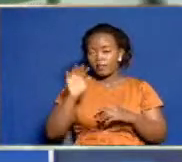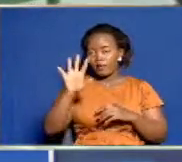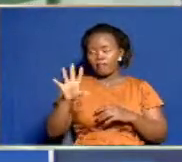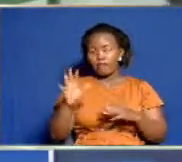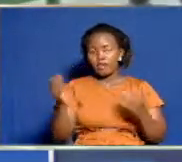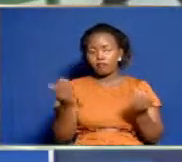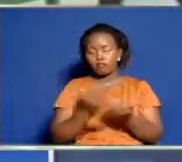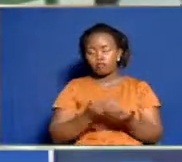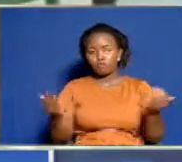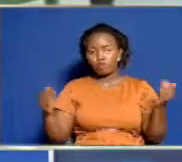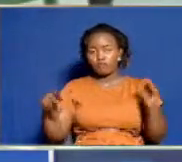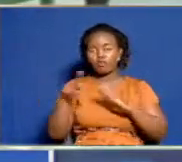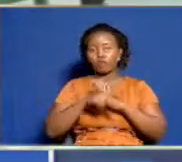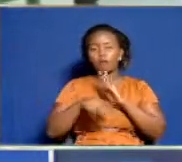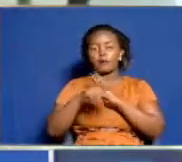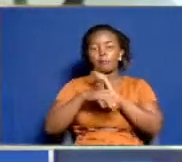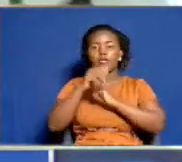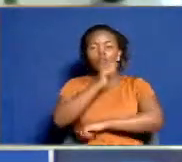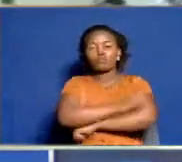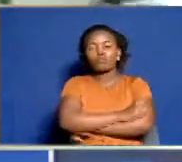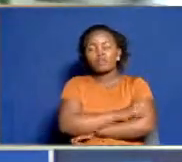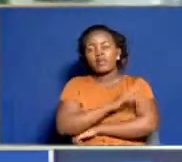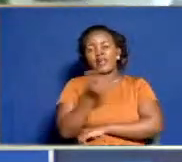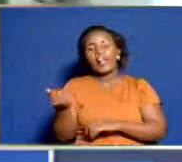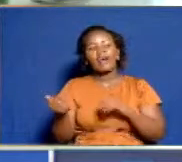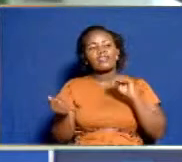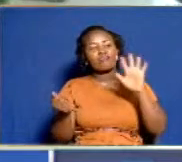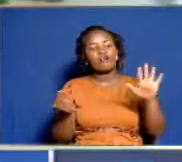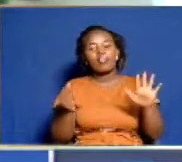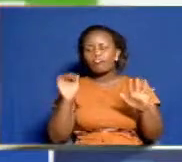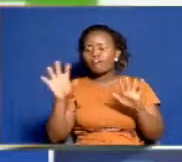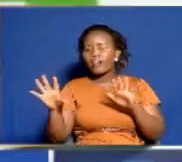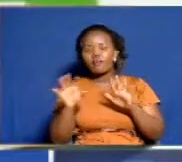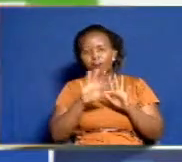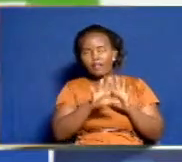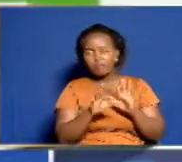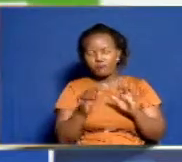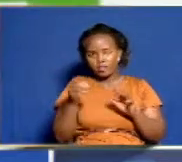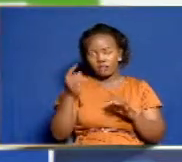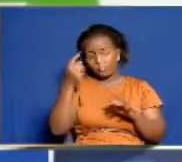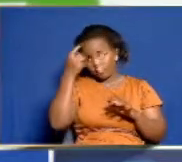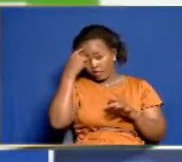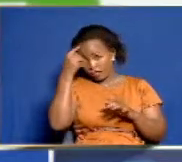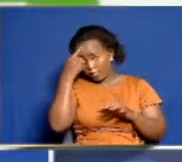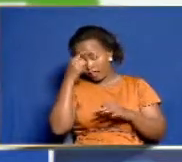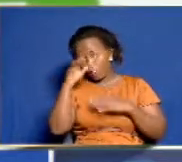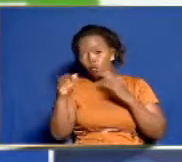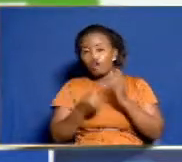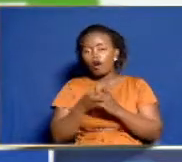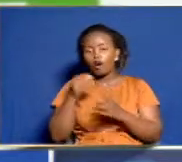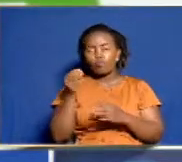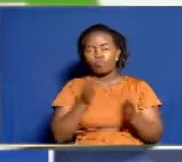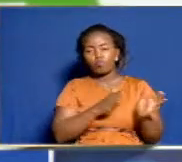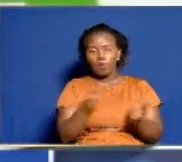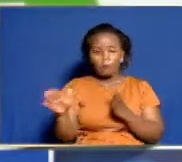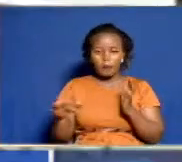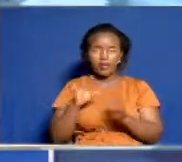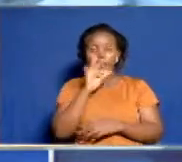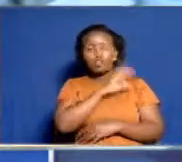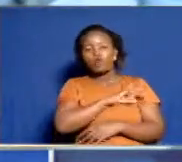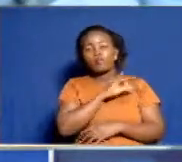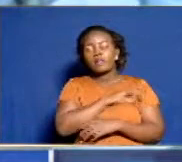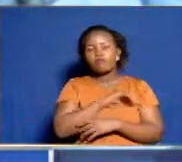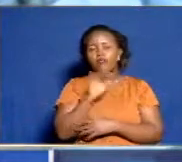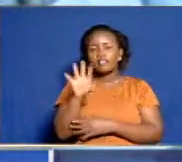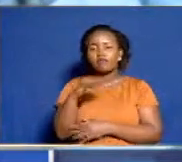Visa Oshawa Primary School, five from St. Joseph's and St. Monica Kitale, will be selected to benefit from a 5 years scholarship by